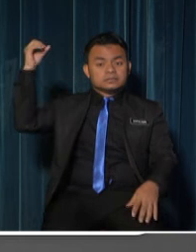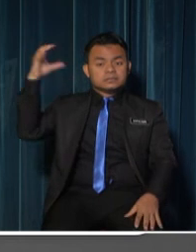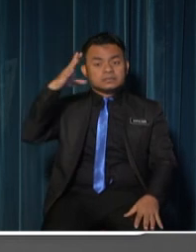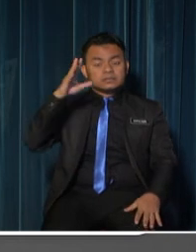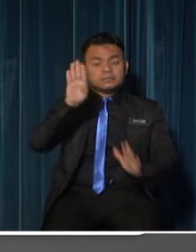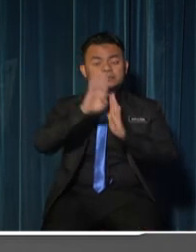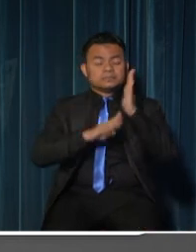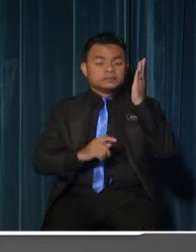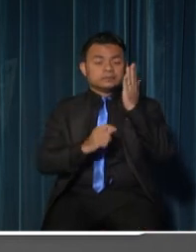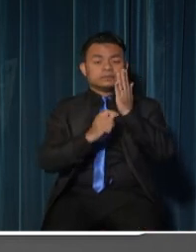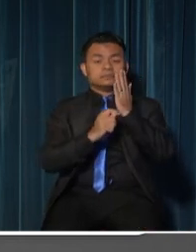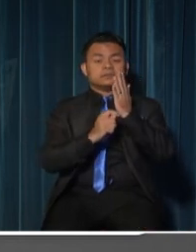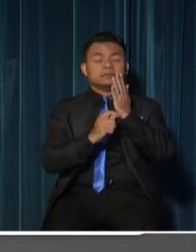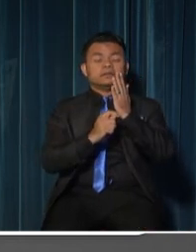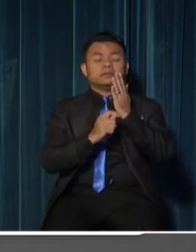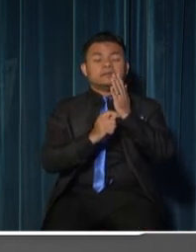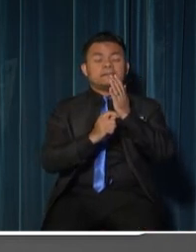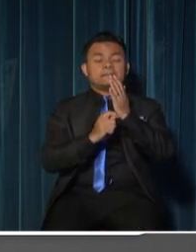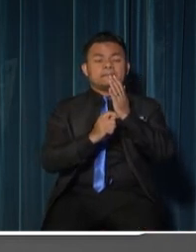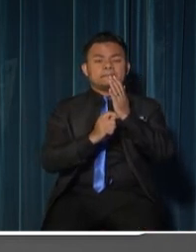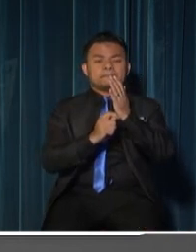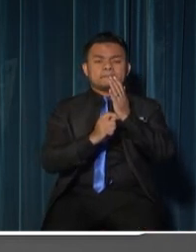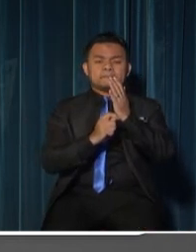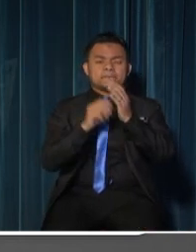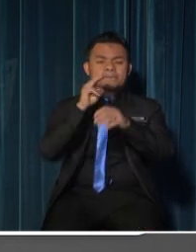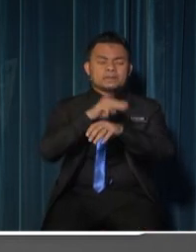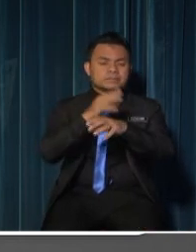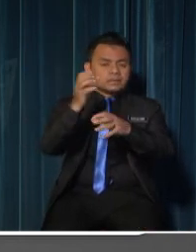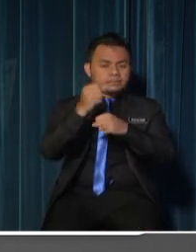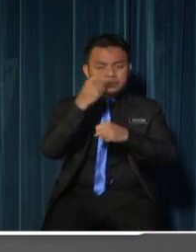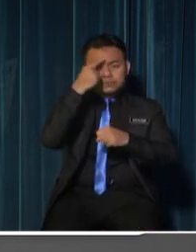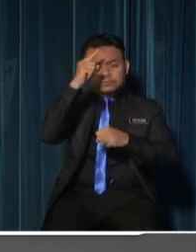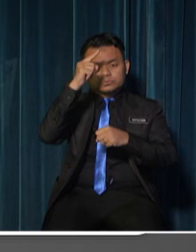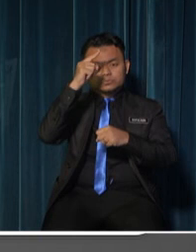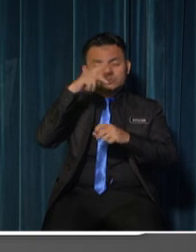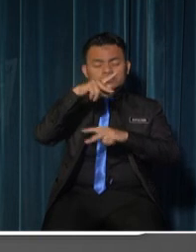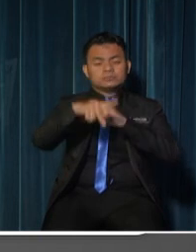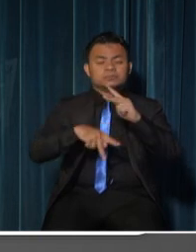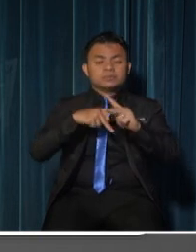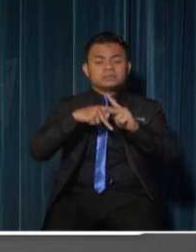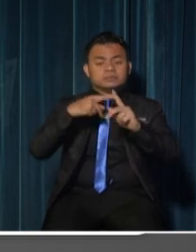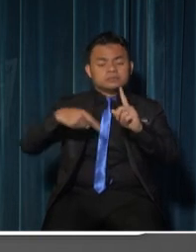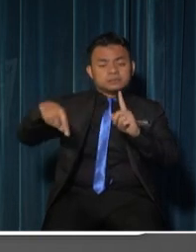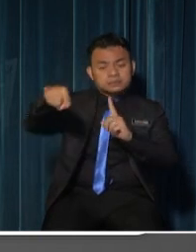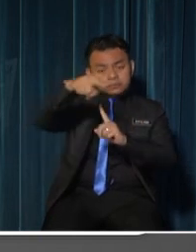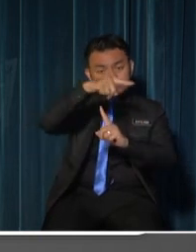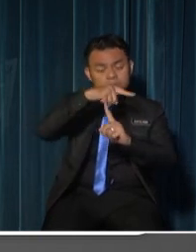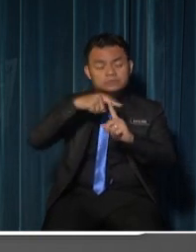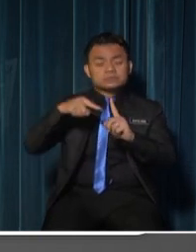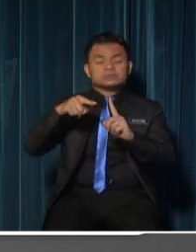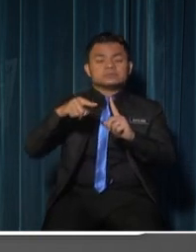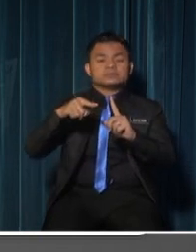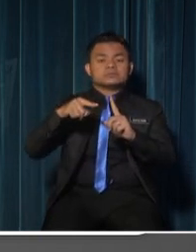time taken for the planet to make one complete revolution around the sun